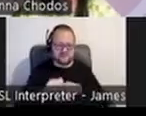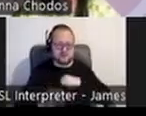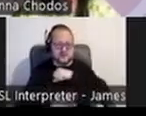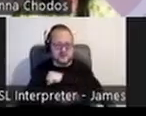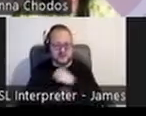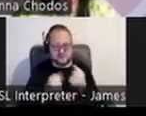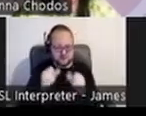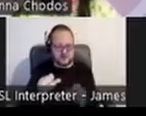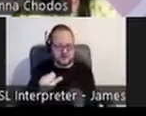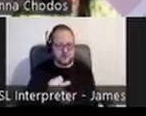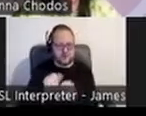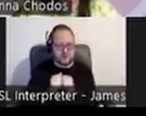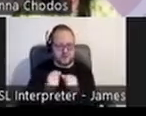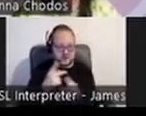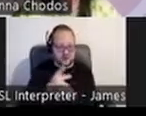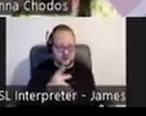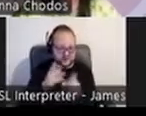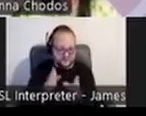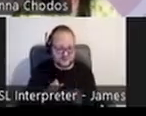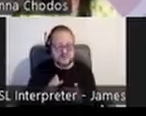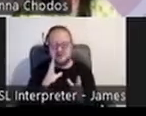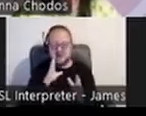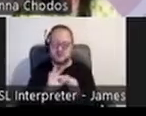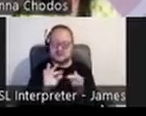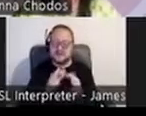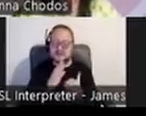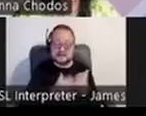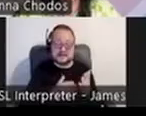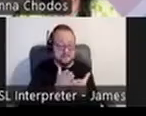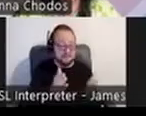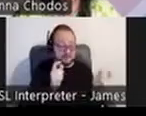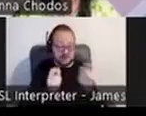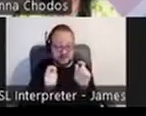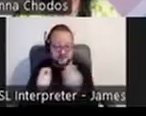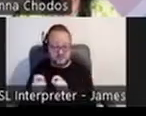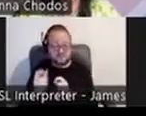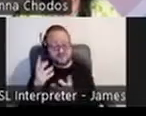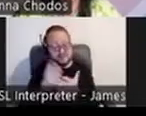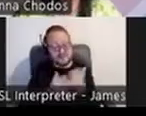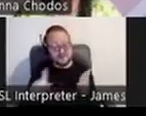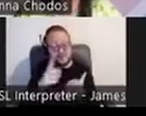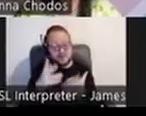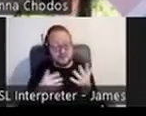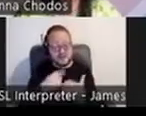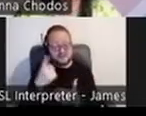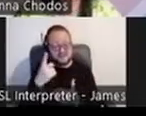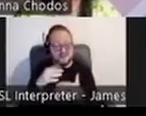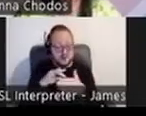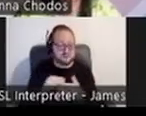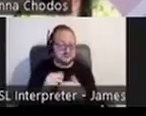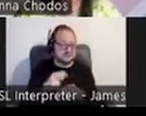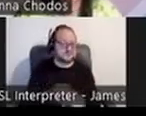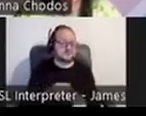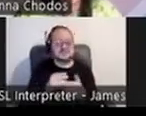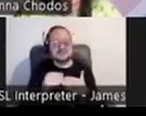will say some of this is changing. So some of you may be in areas where they have something called a GUIDE program. This is a CMMI innovation